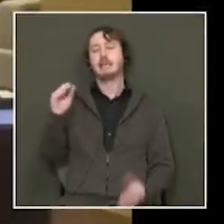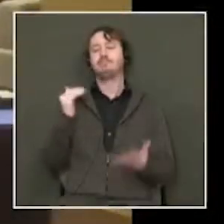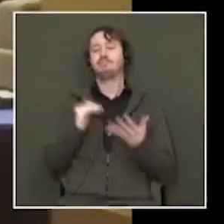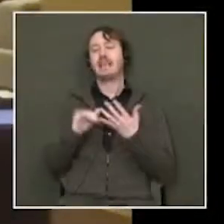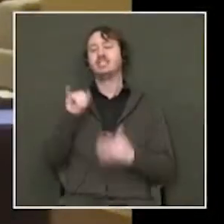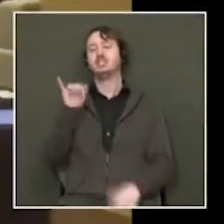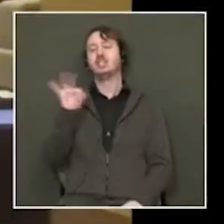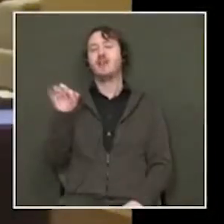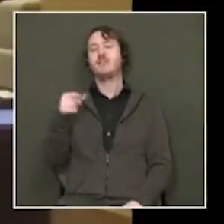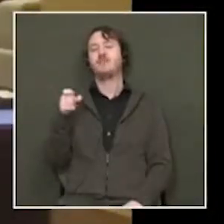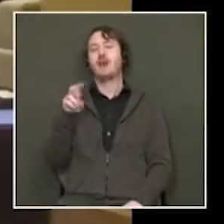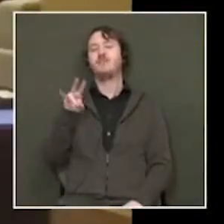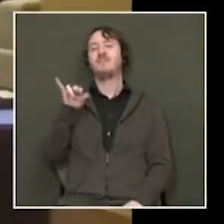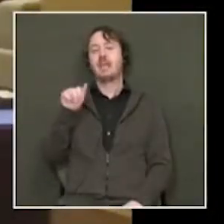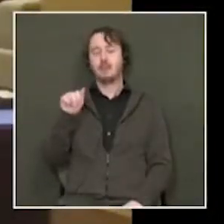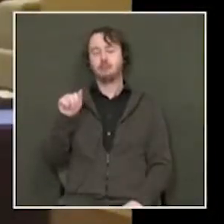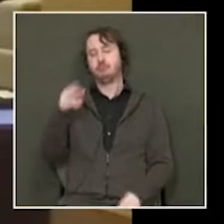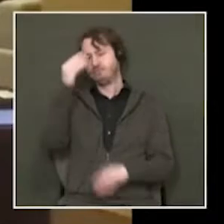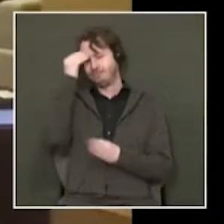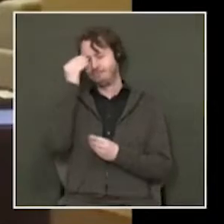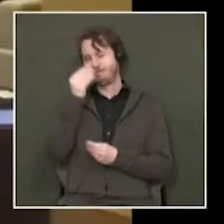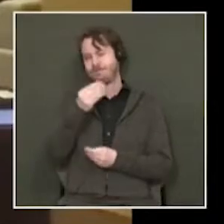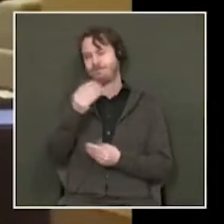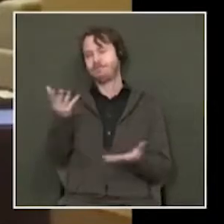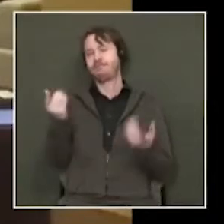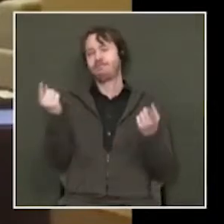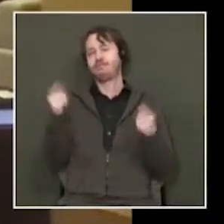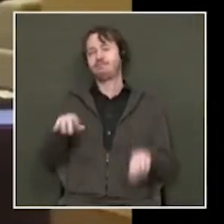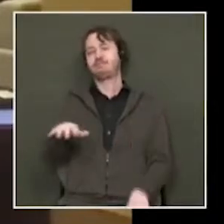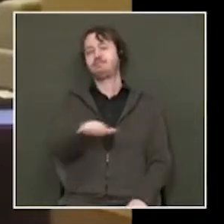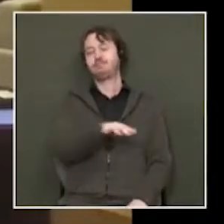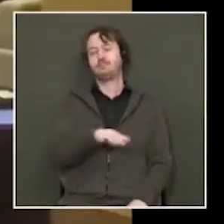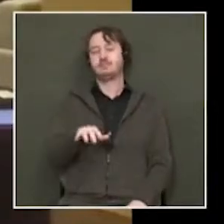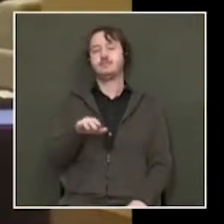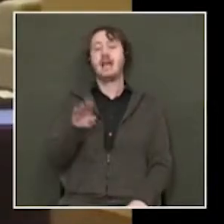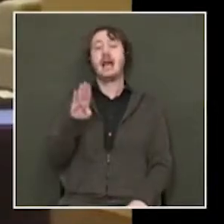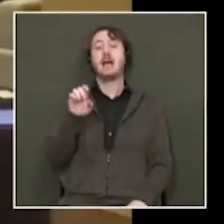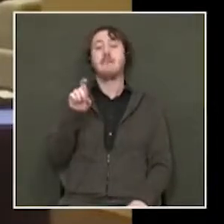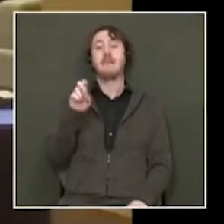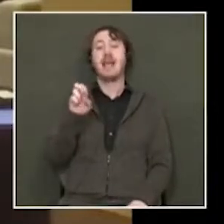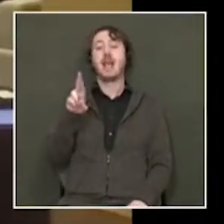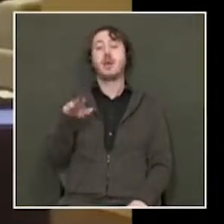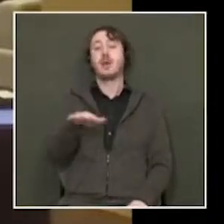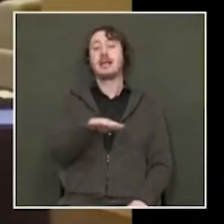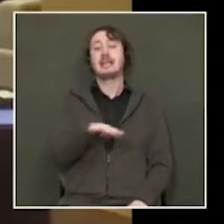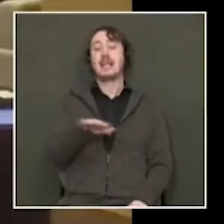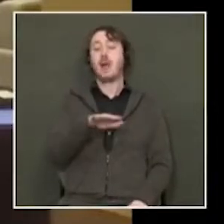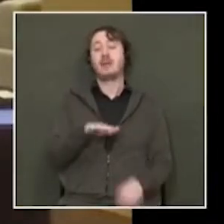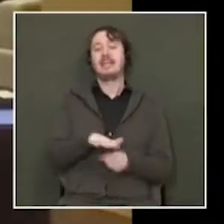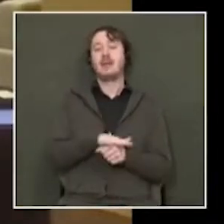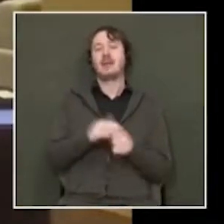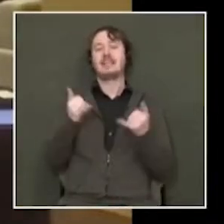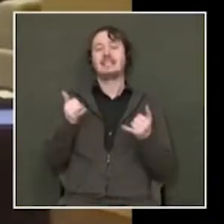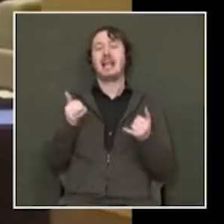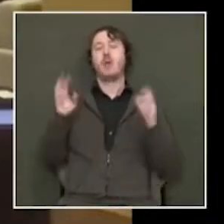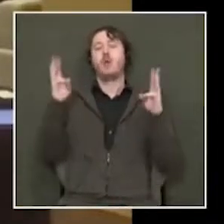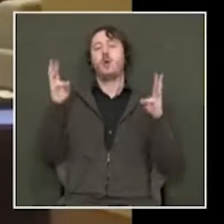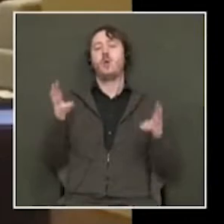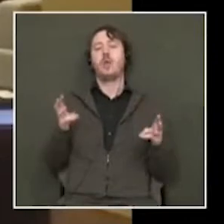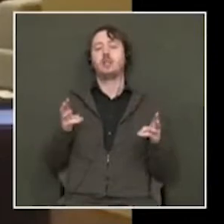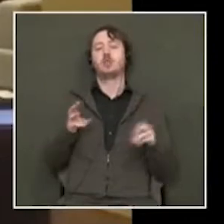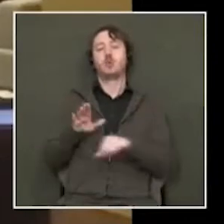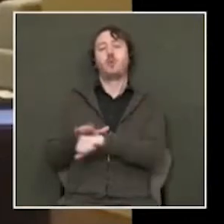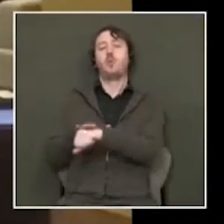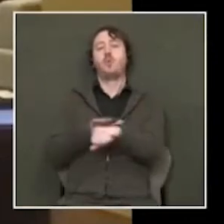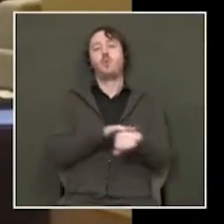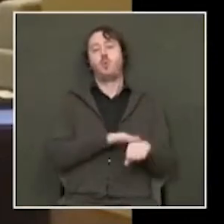Here's today's update as of this morning. The San Antonio and Bexar County area are currently under a winter weather advisory, and we